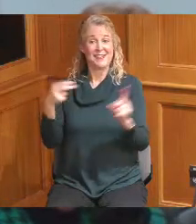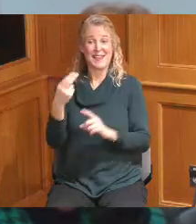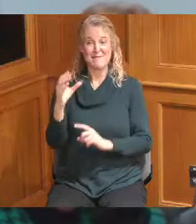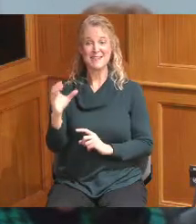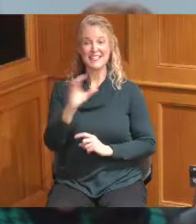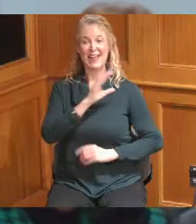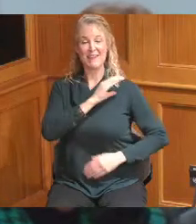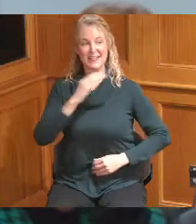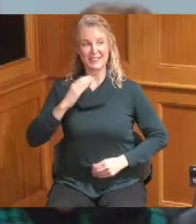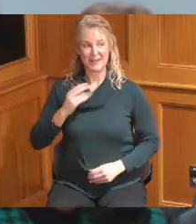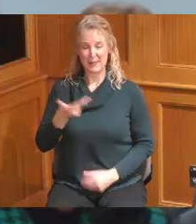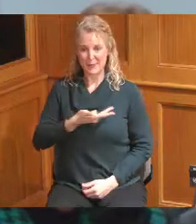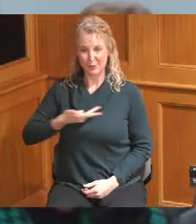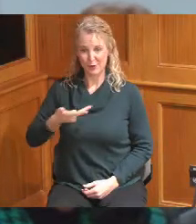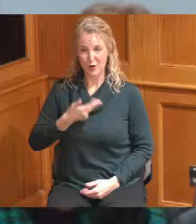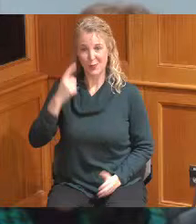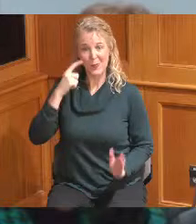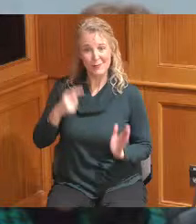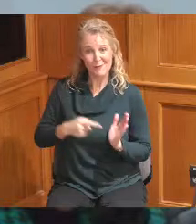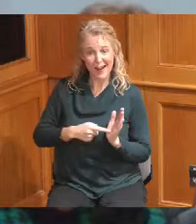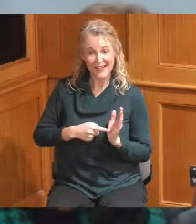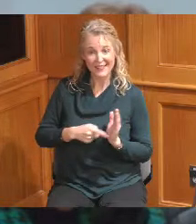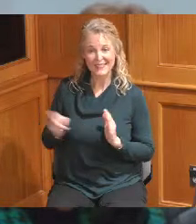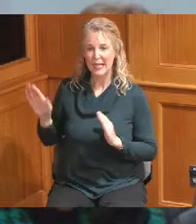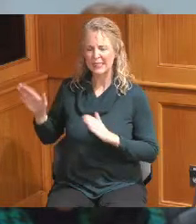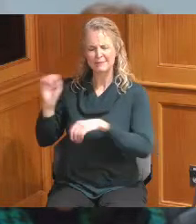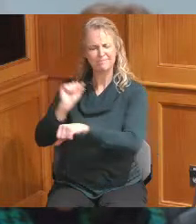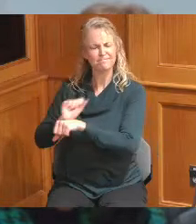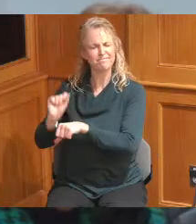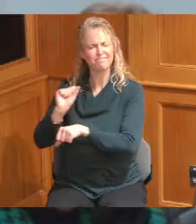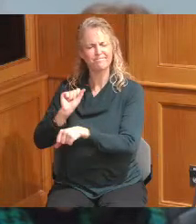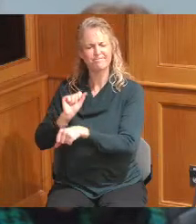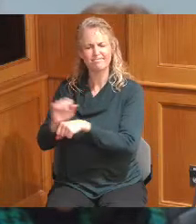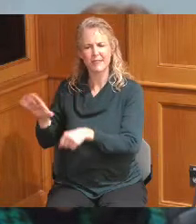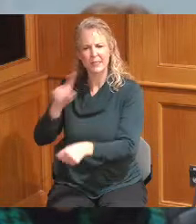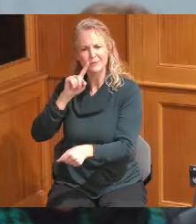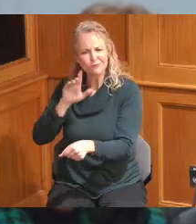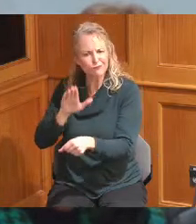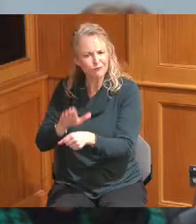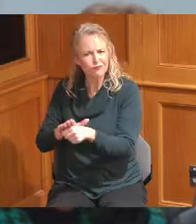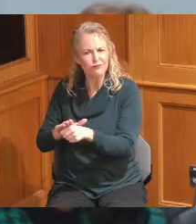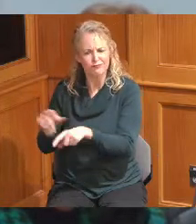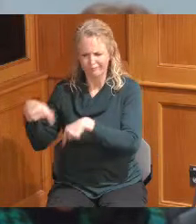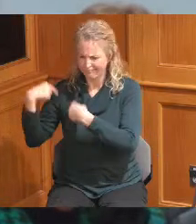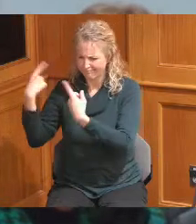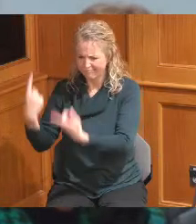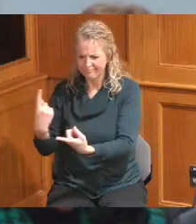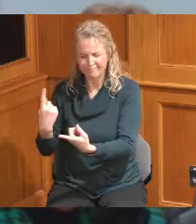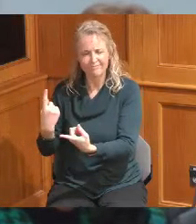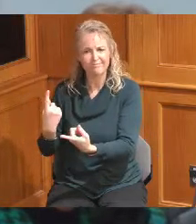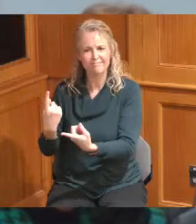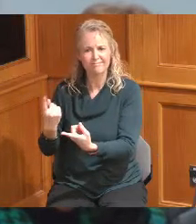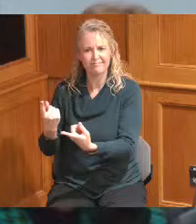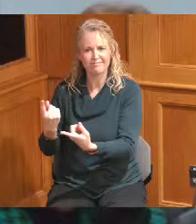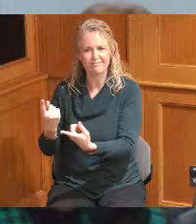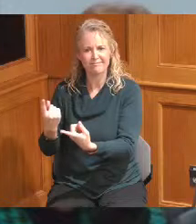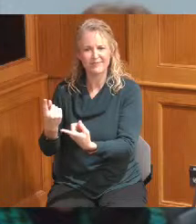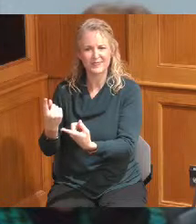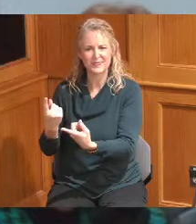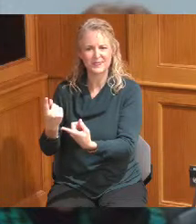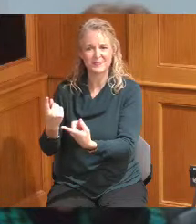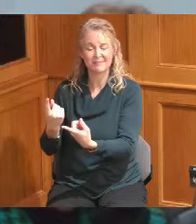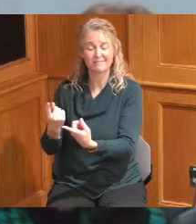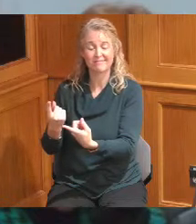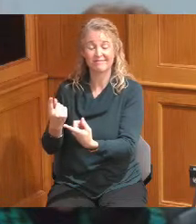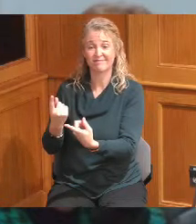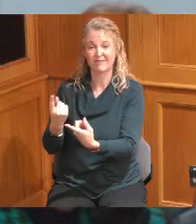Hamilton County Board of Commissioners recognize the dedication and commitment of Reverend Dr. Donald E. Jones, Sr.